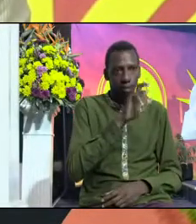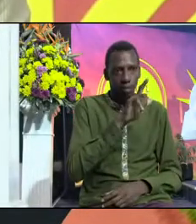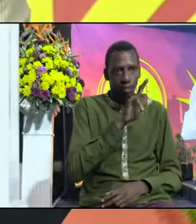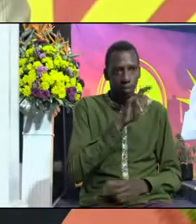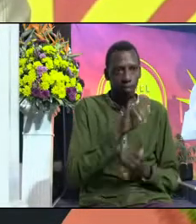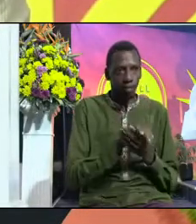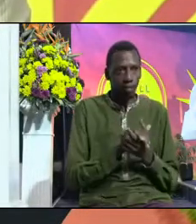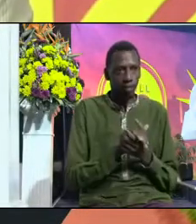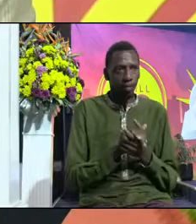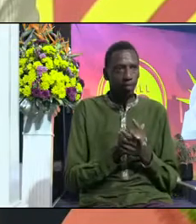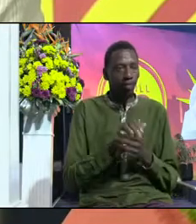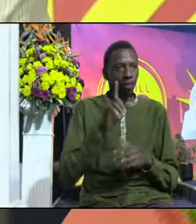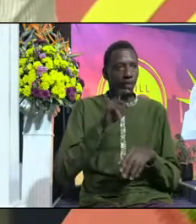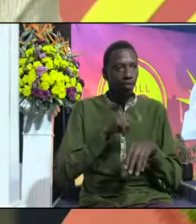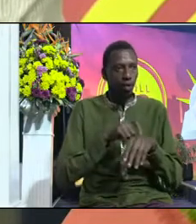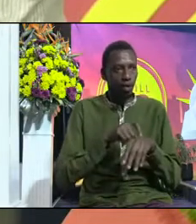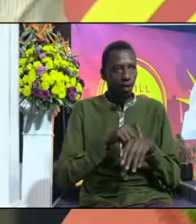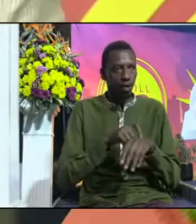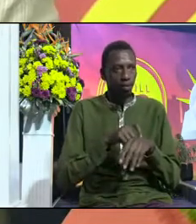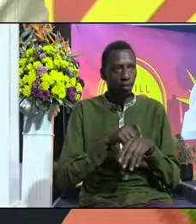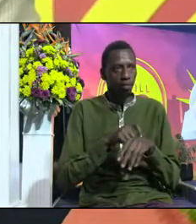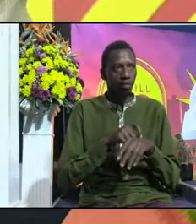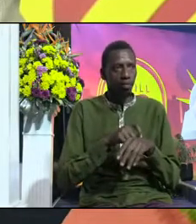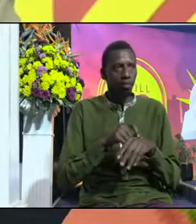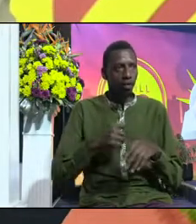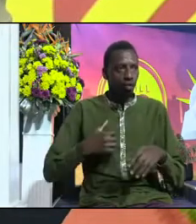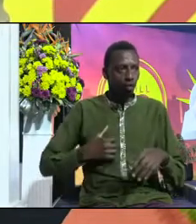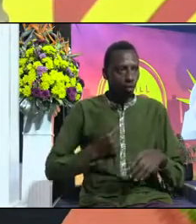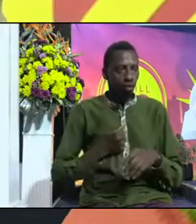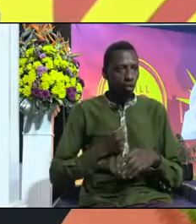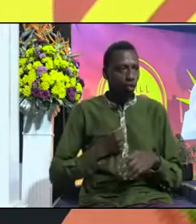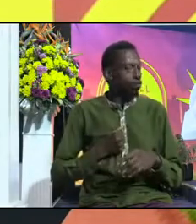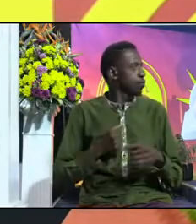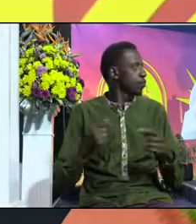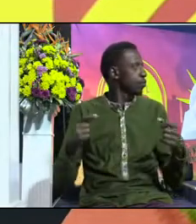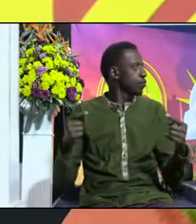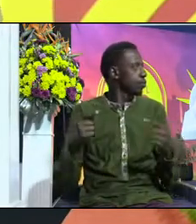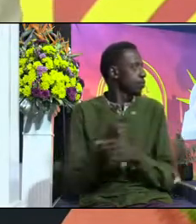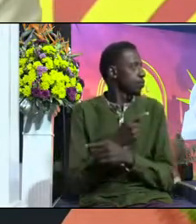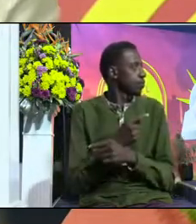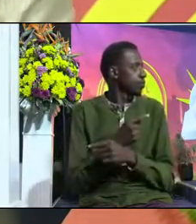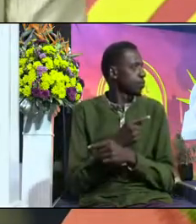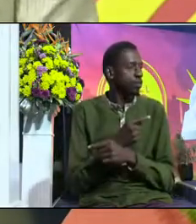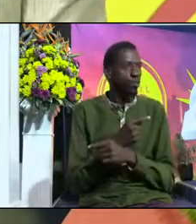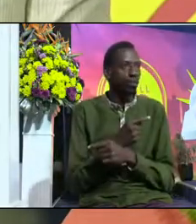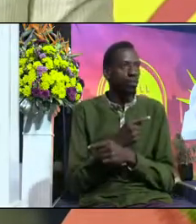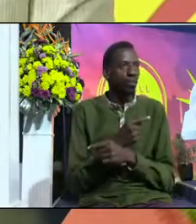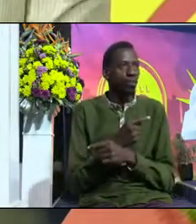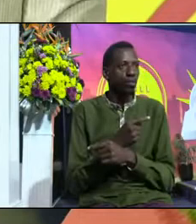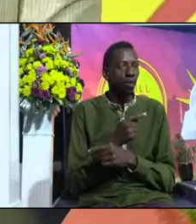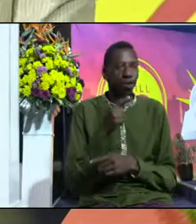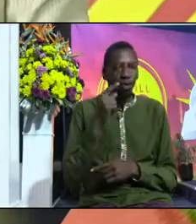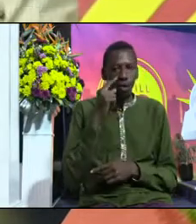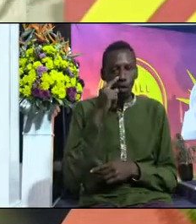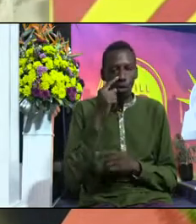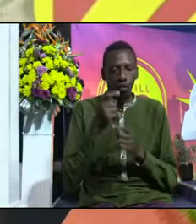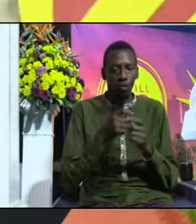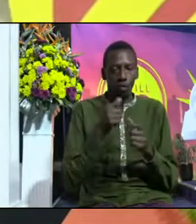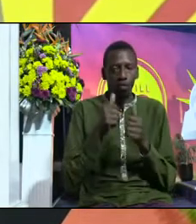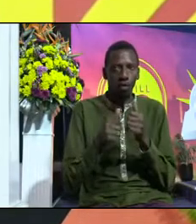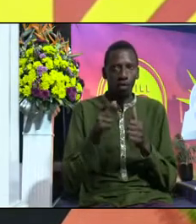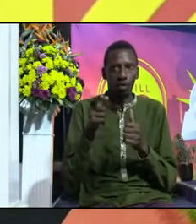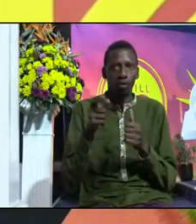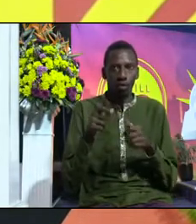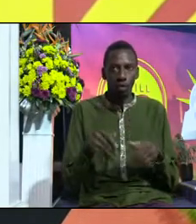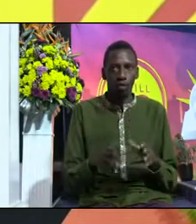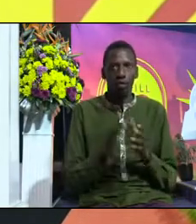Joseph had going against him was the home from which he came